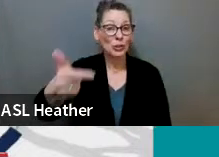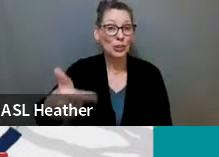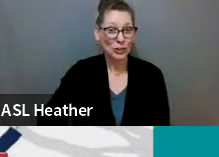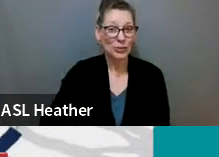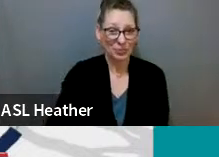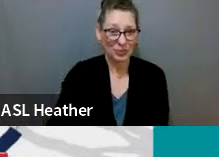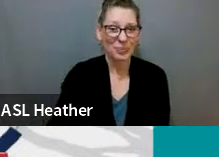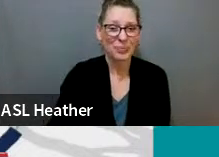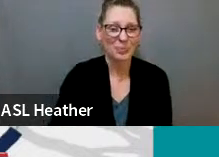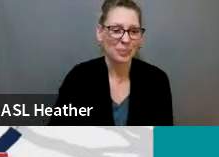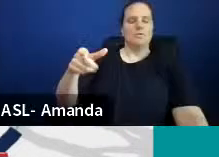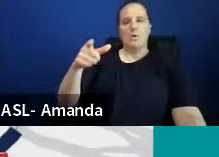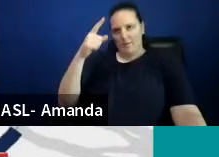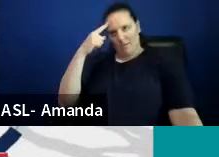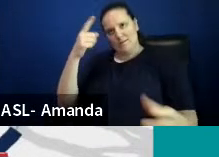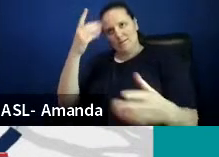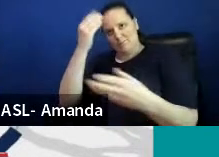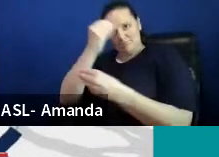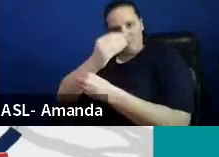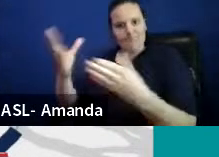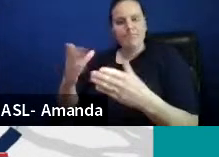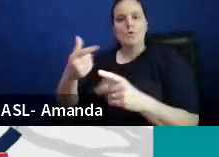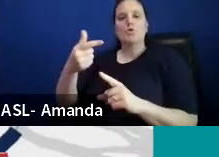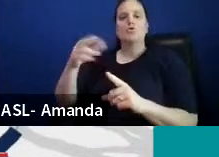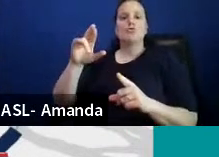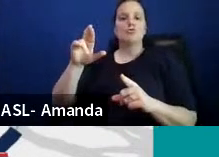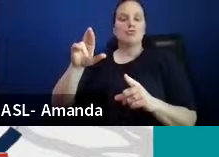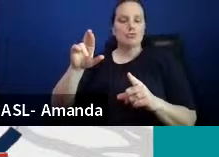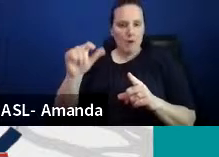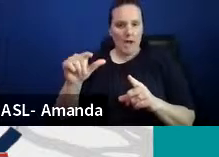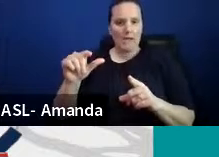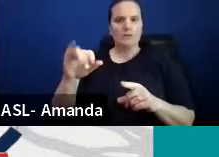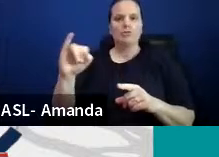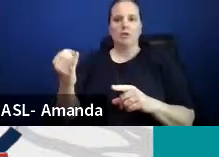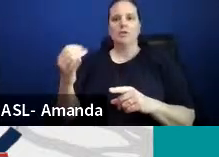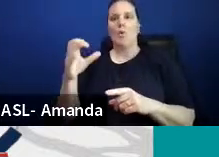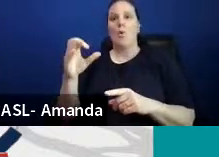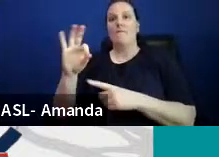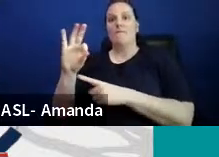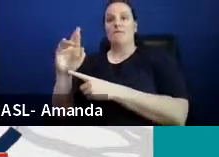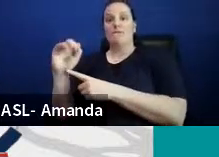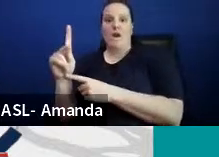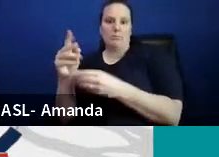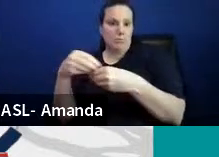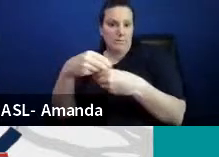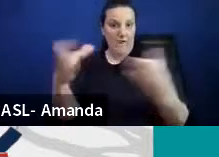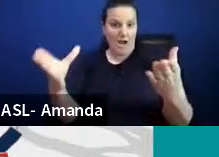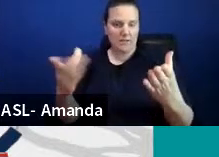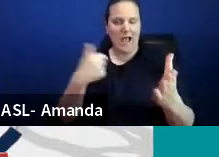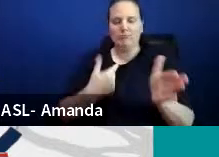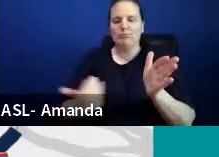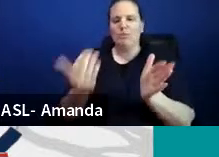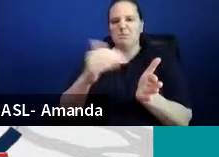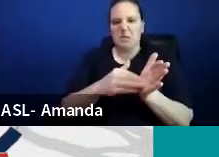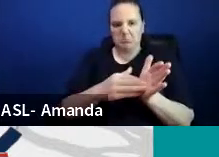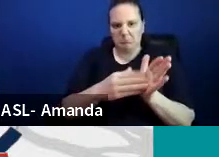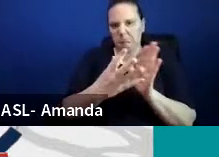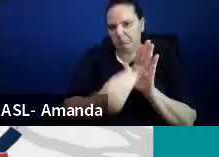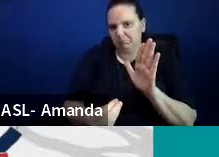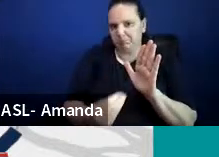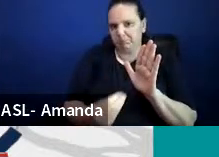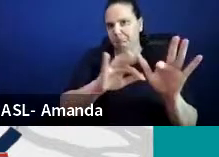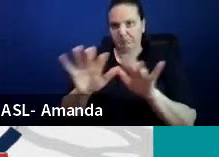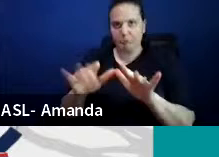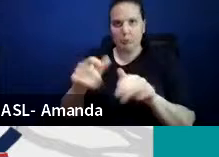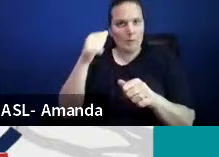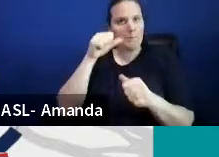So this update, I think either Greg or Frank had already provided to you. I'm just repeating it so that we remember